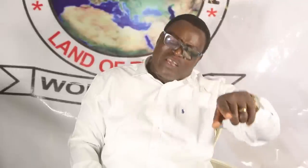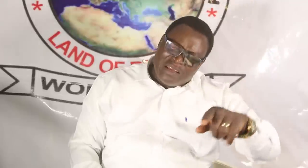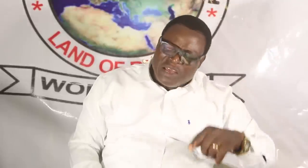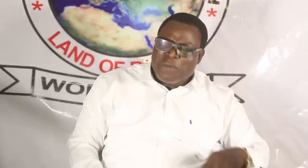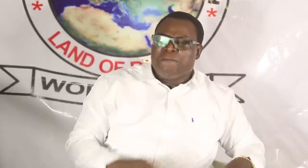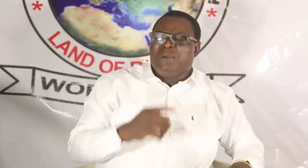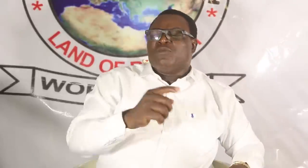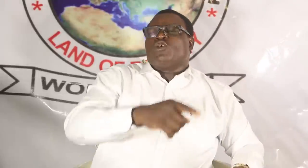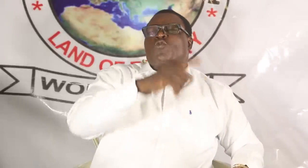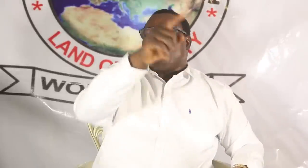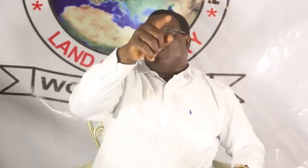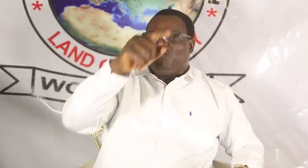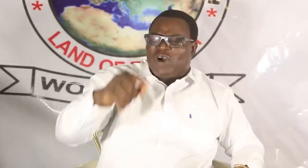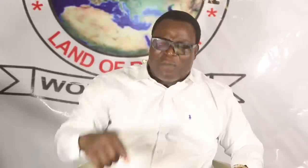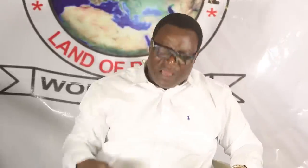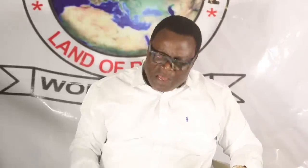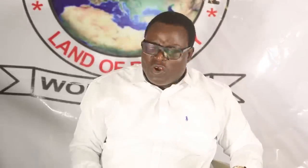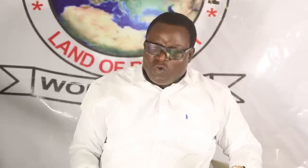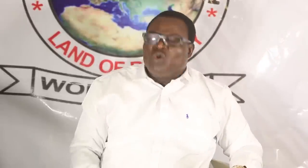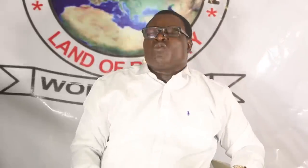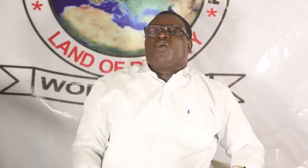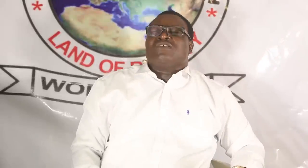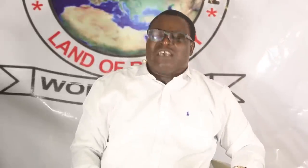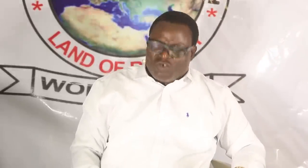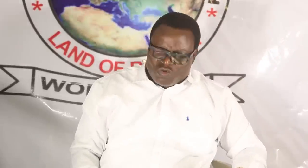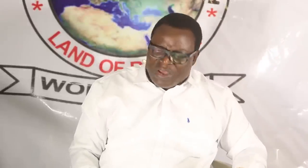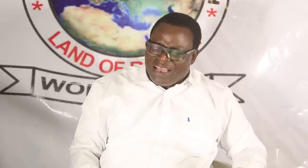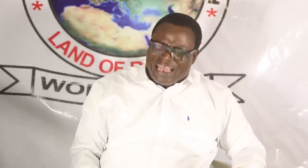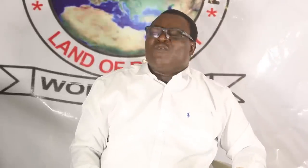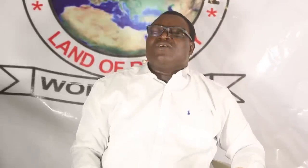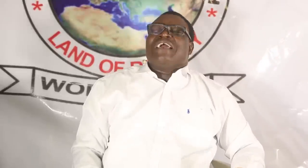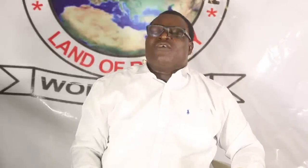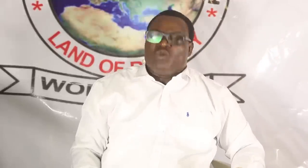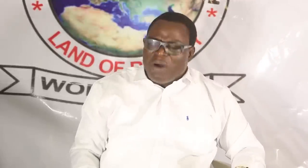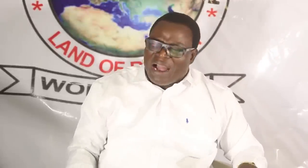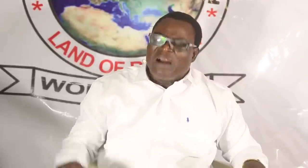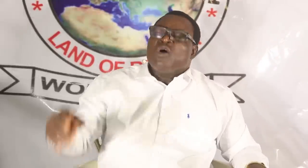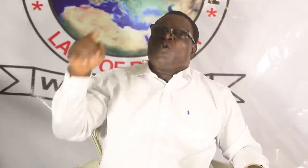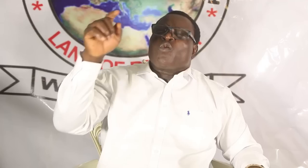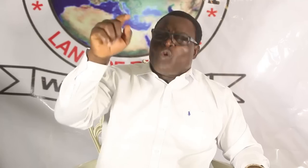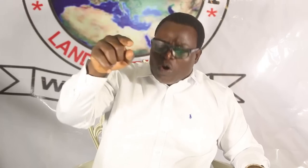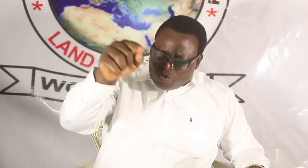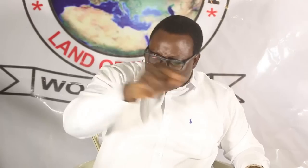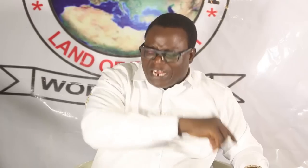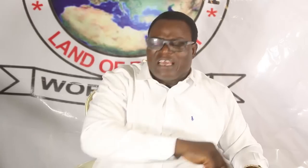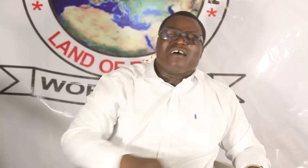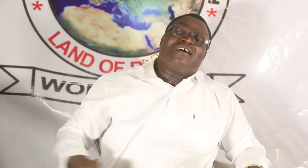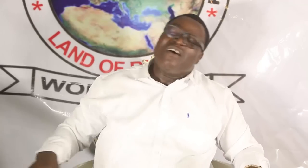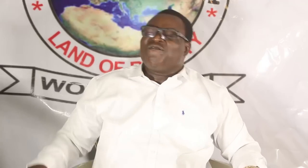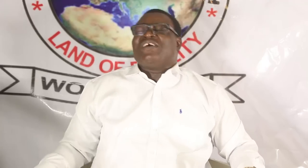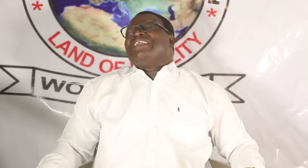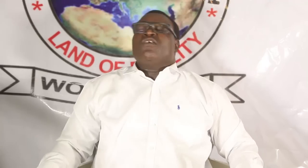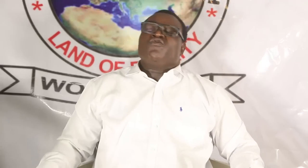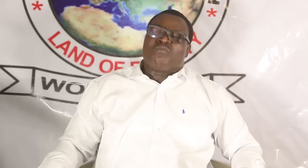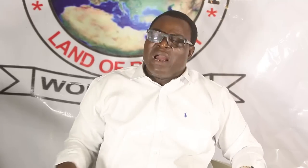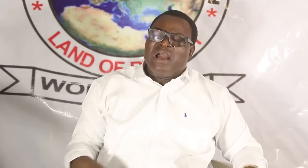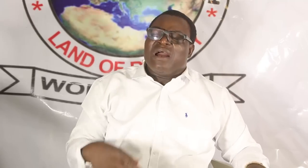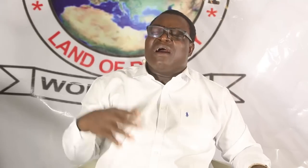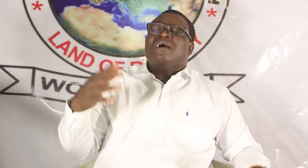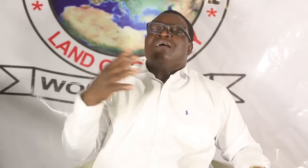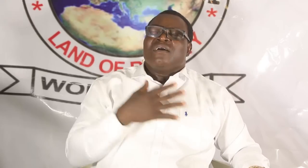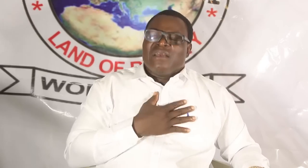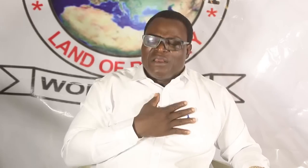budu to yin bi mo te wa lu fu apo lu ko Jesus e o ri anuba o ju se ne kan fi da loju